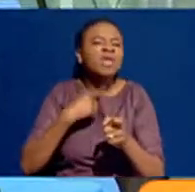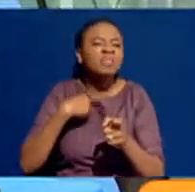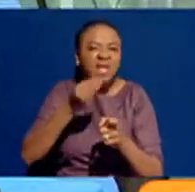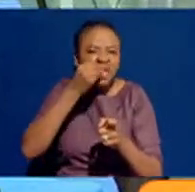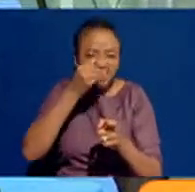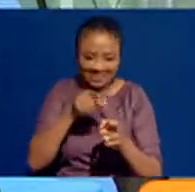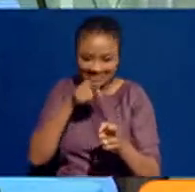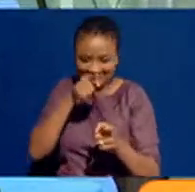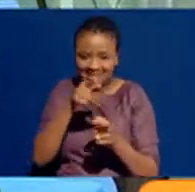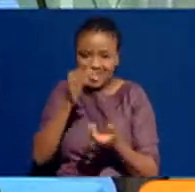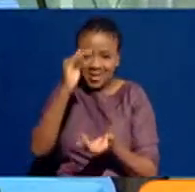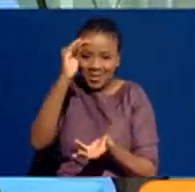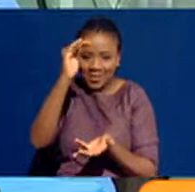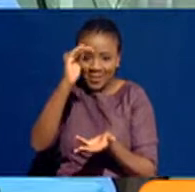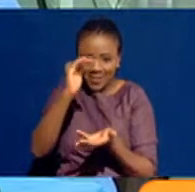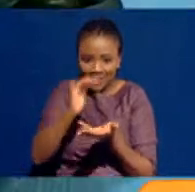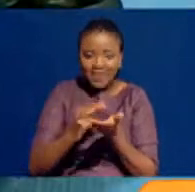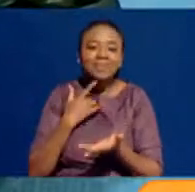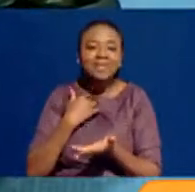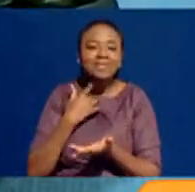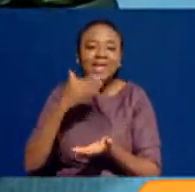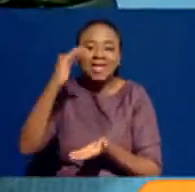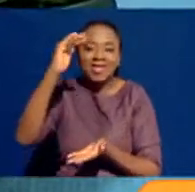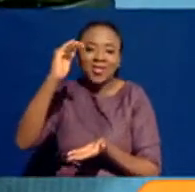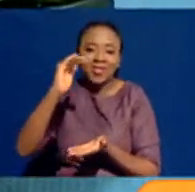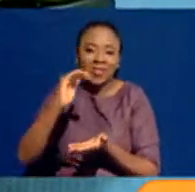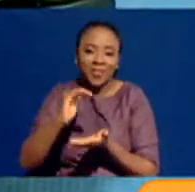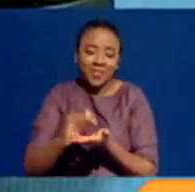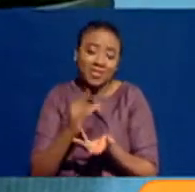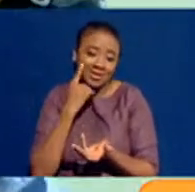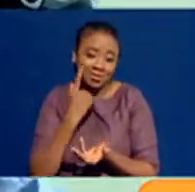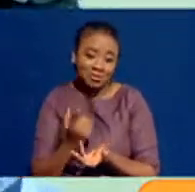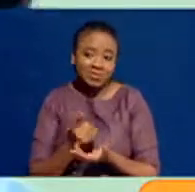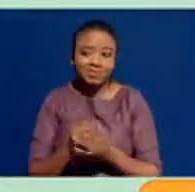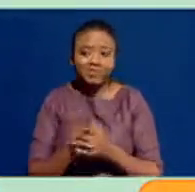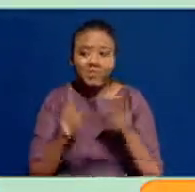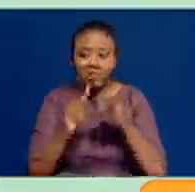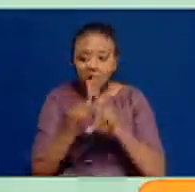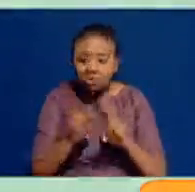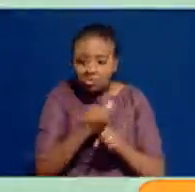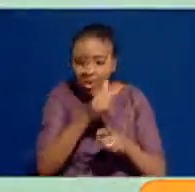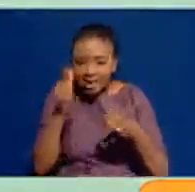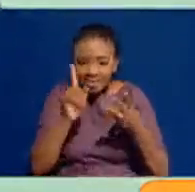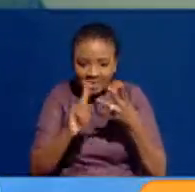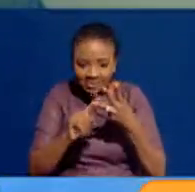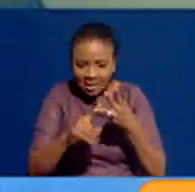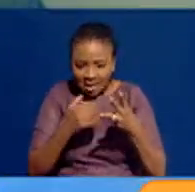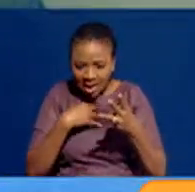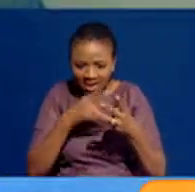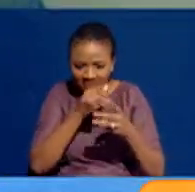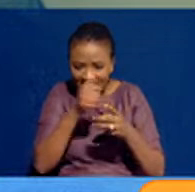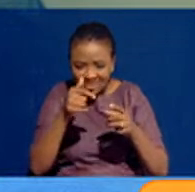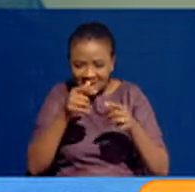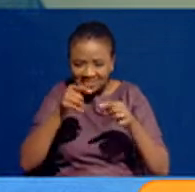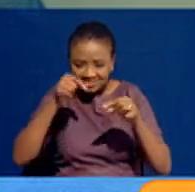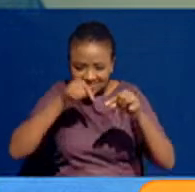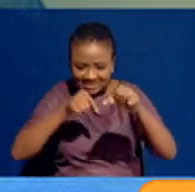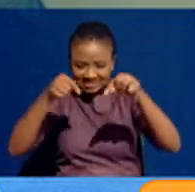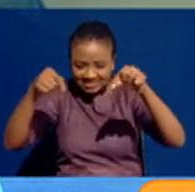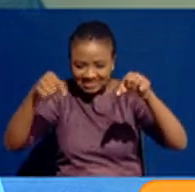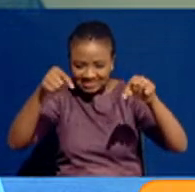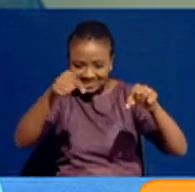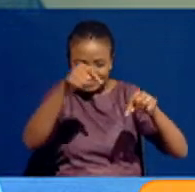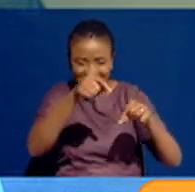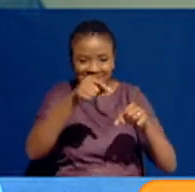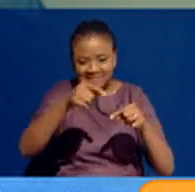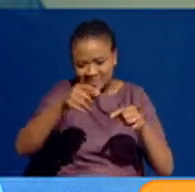its attachments, then using special devices we cut it, because we are doing it by minimal access, so-called keyhole surgery or laparoscopic